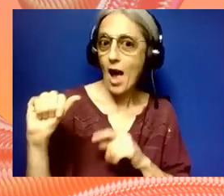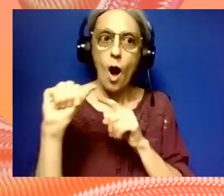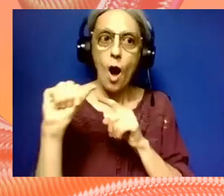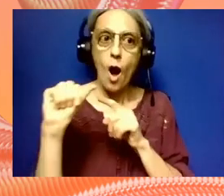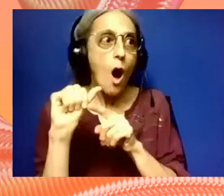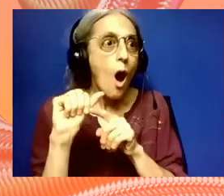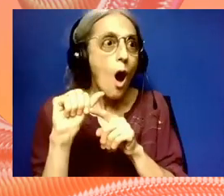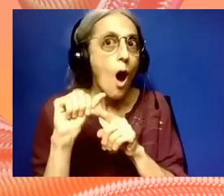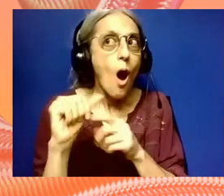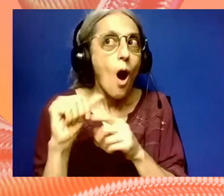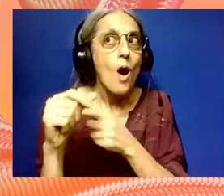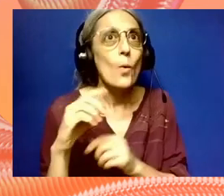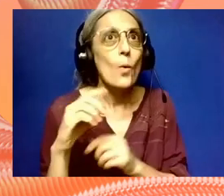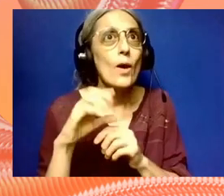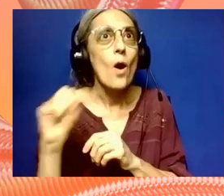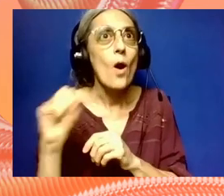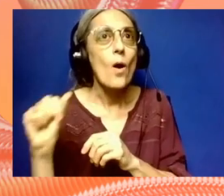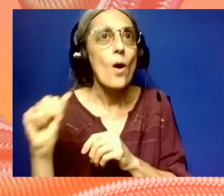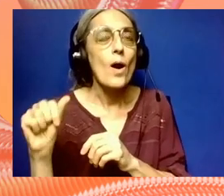some people will get that. Okay.